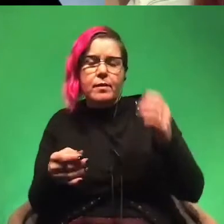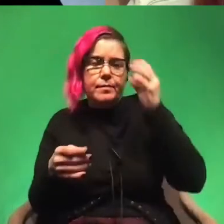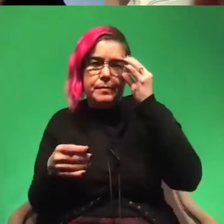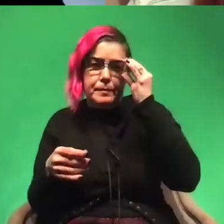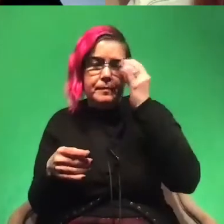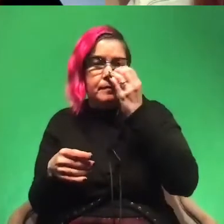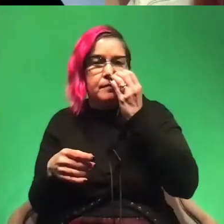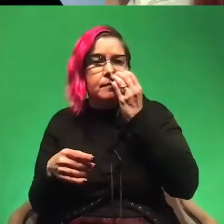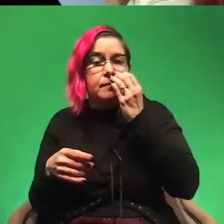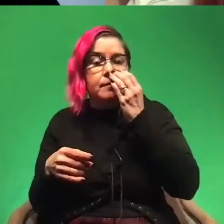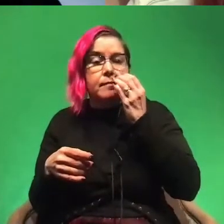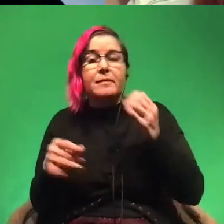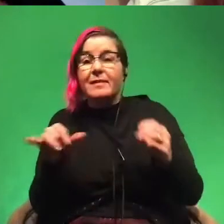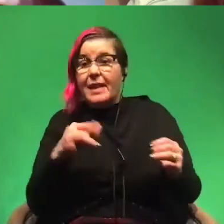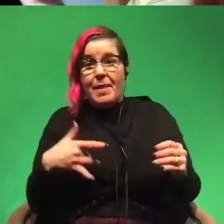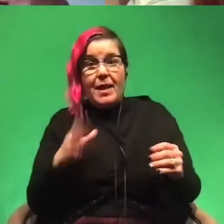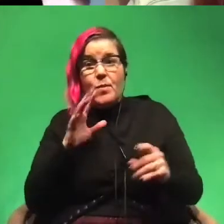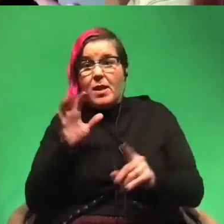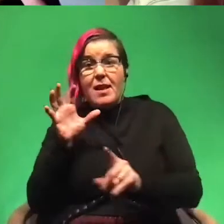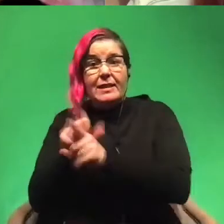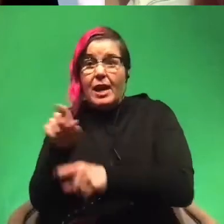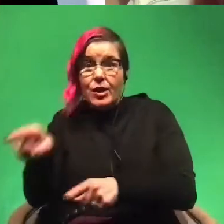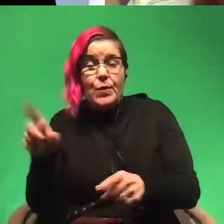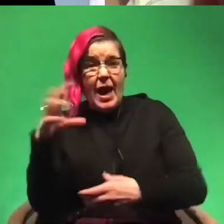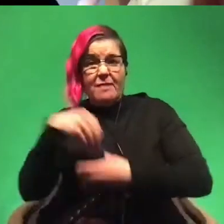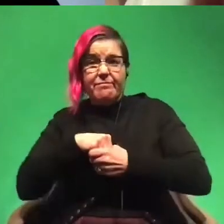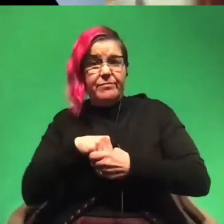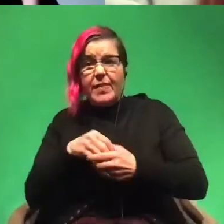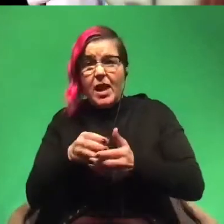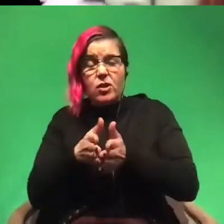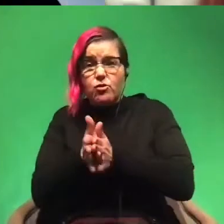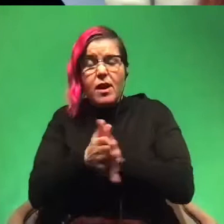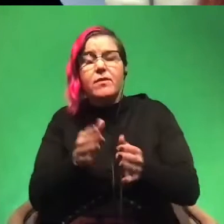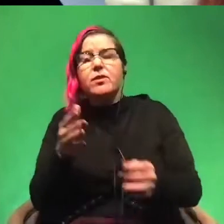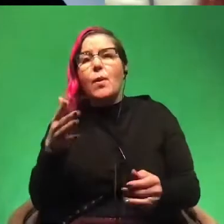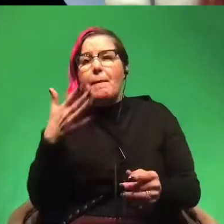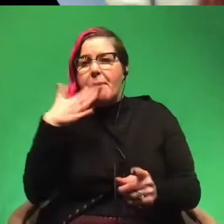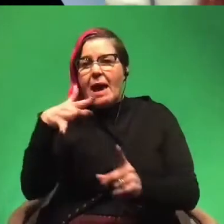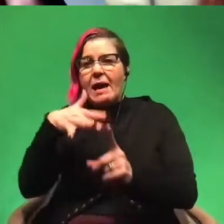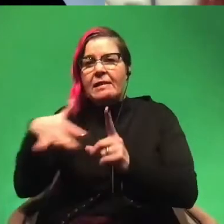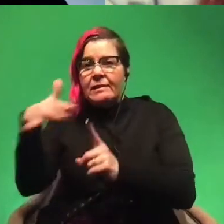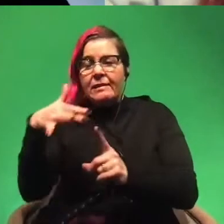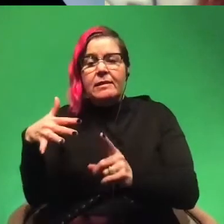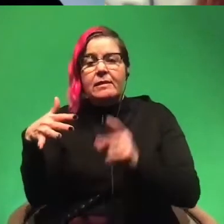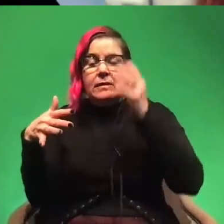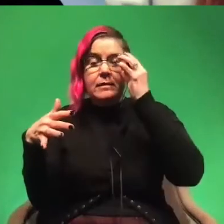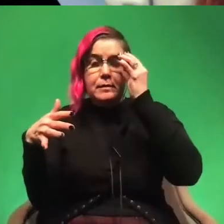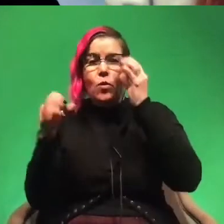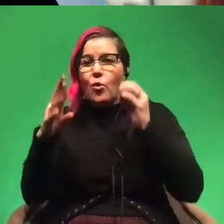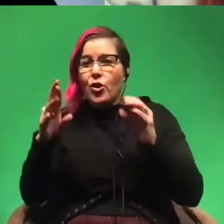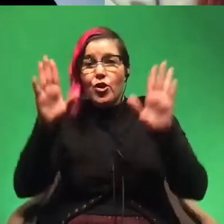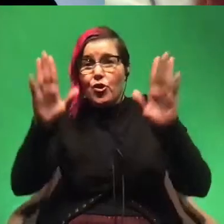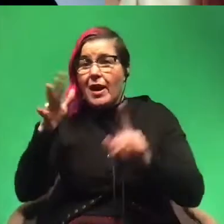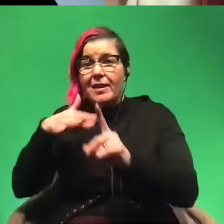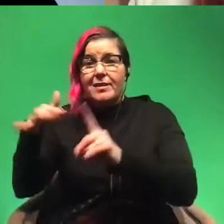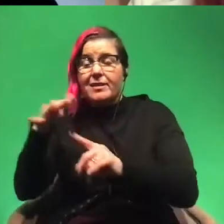are likely to attack you. So the idea that putting them in poor conditions eliminates, or great conditions, eliminates all of